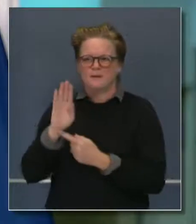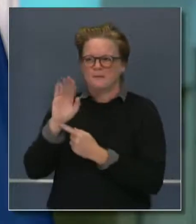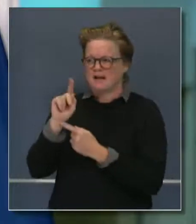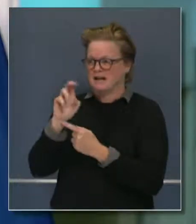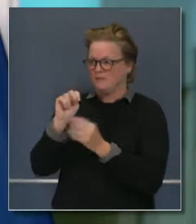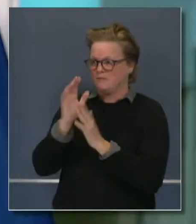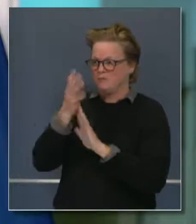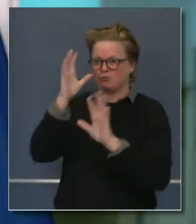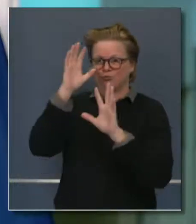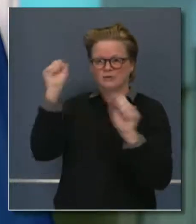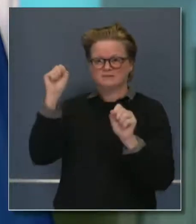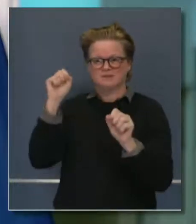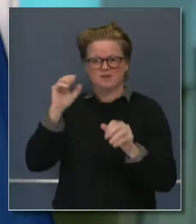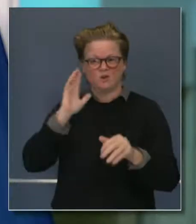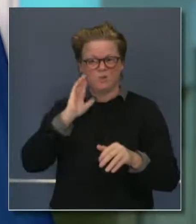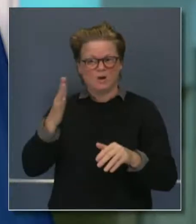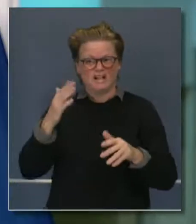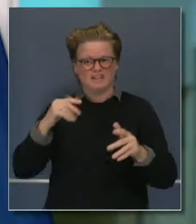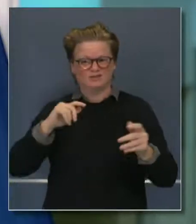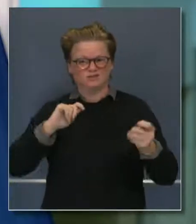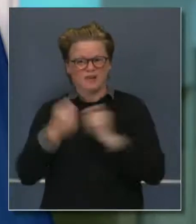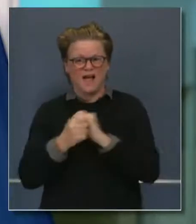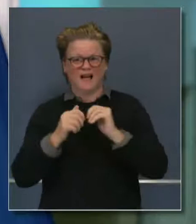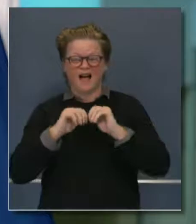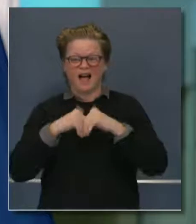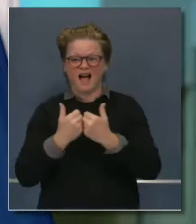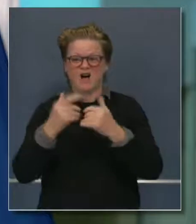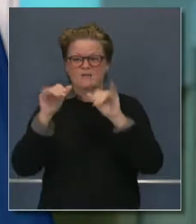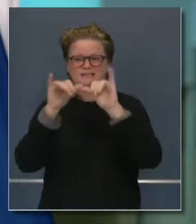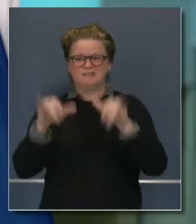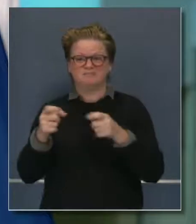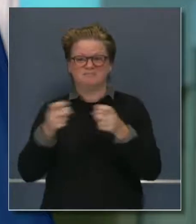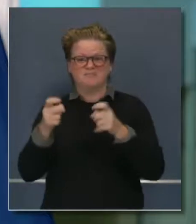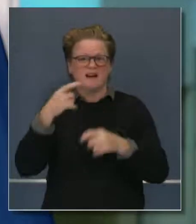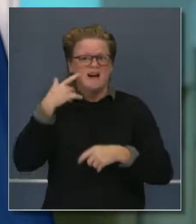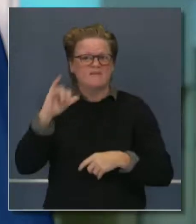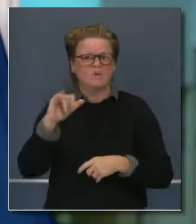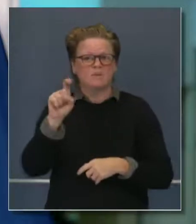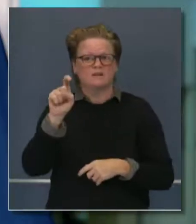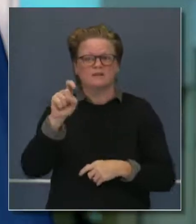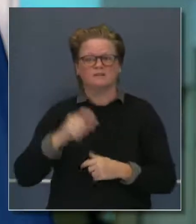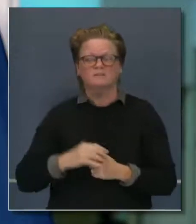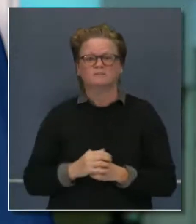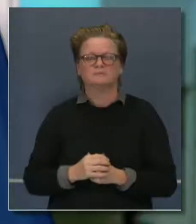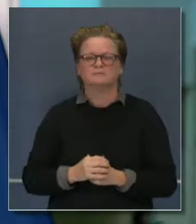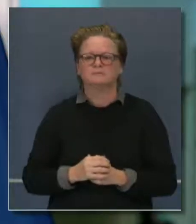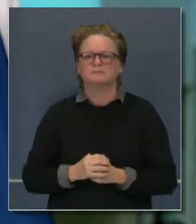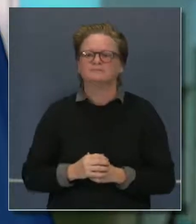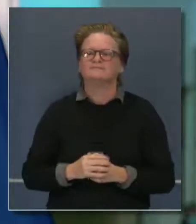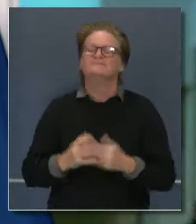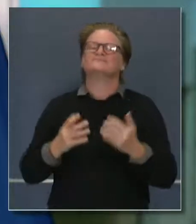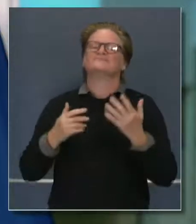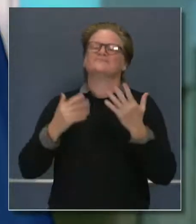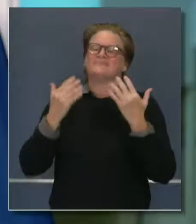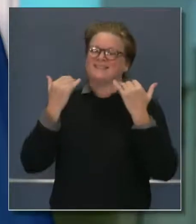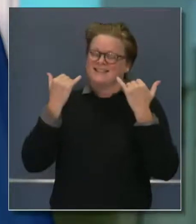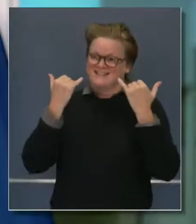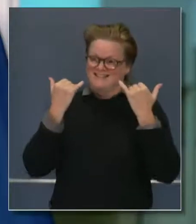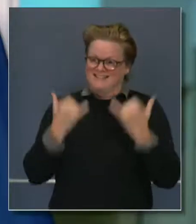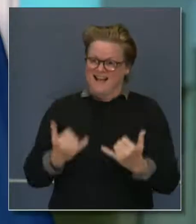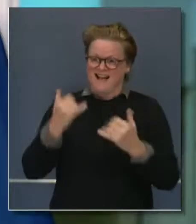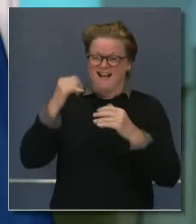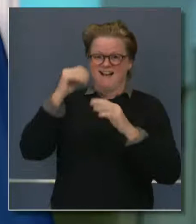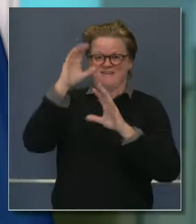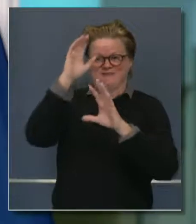government? Yeah, I mean, it goes from headwinds to tailwinds. And that's pretty obvious. Got over 100 lawsuits with the Trump